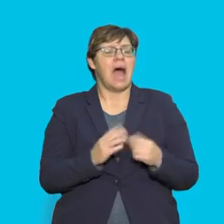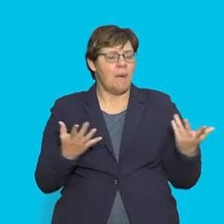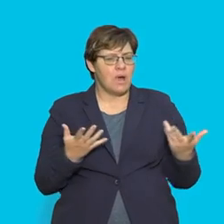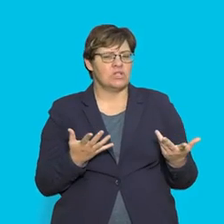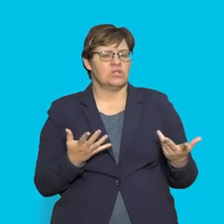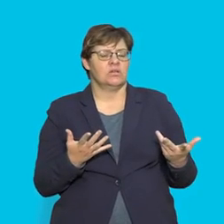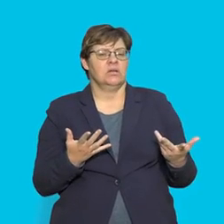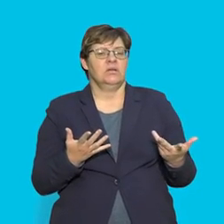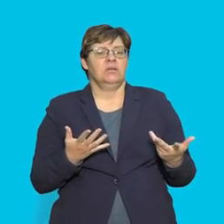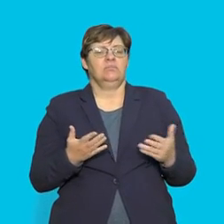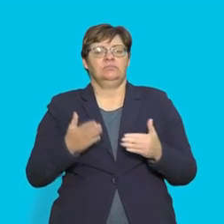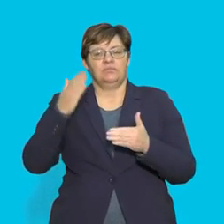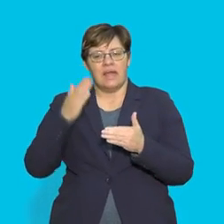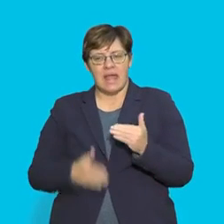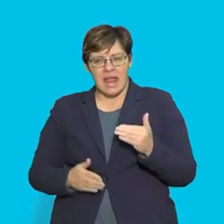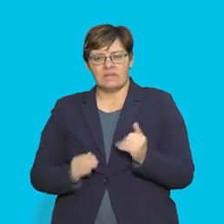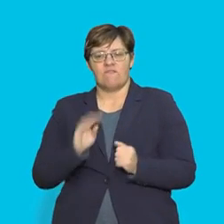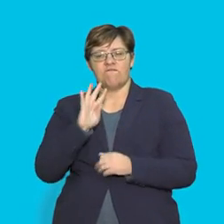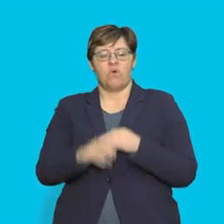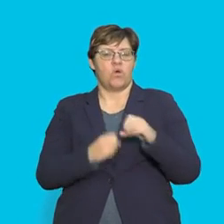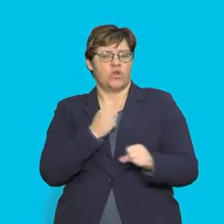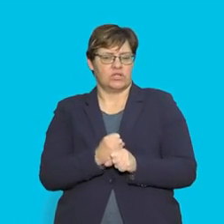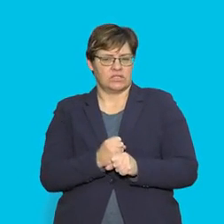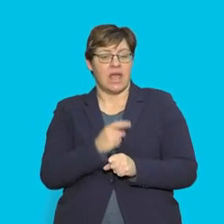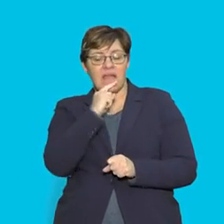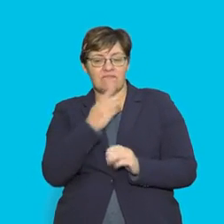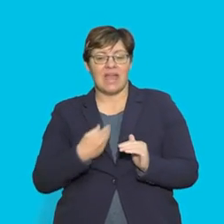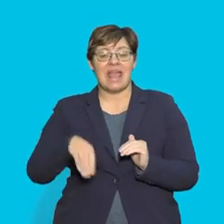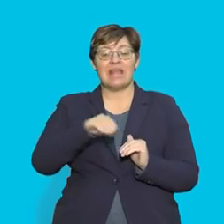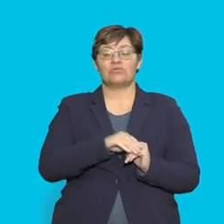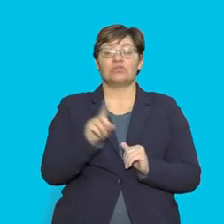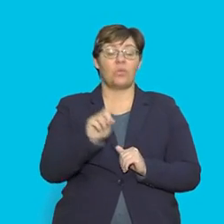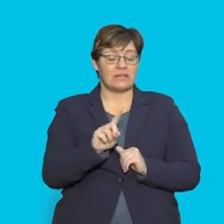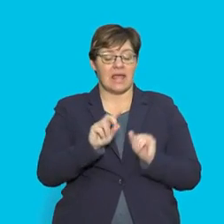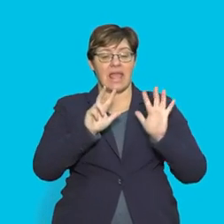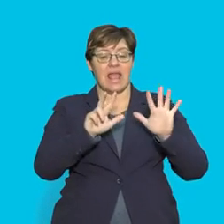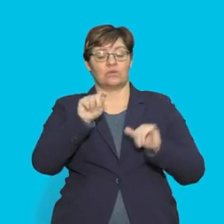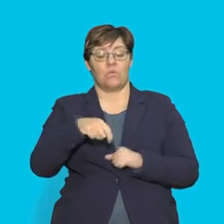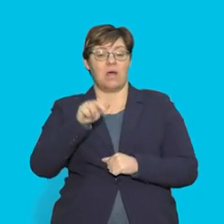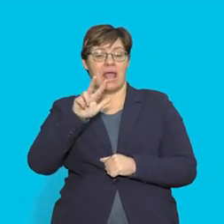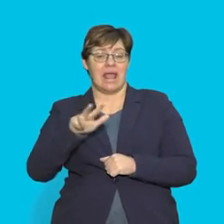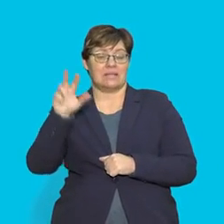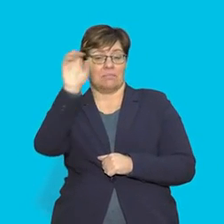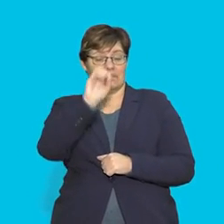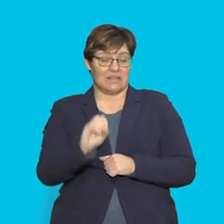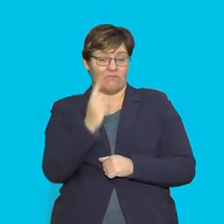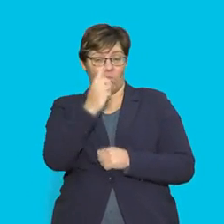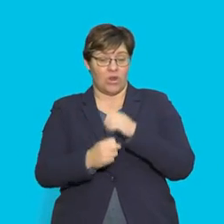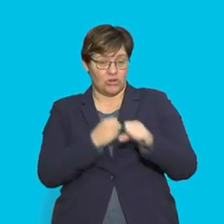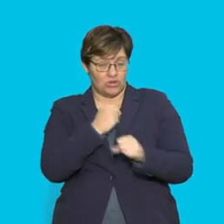is how much will then Selby have at the end of 4 years if interest is earned